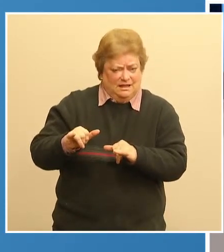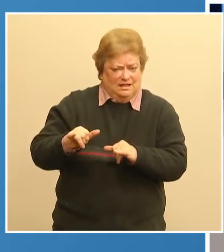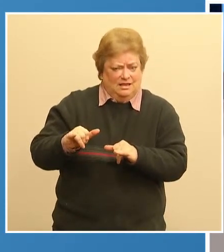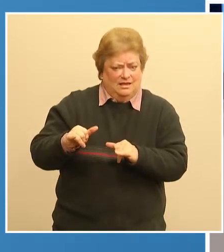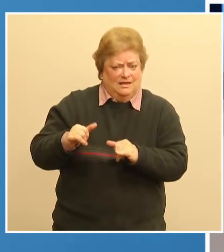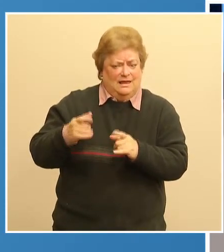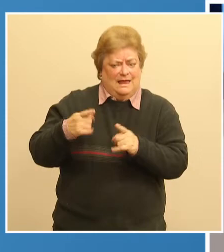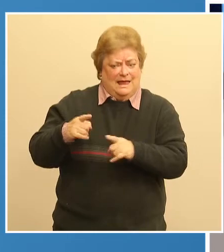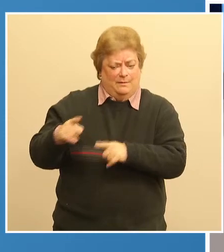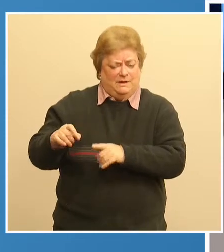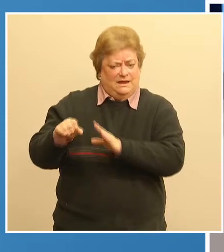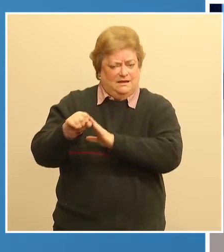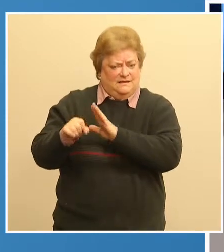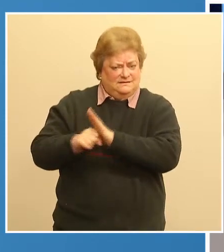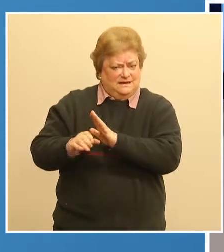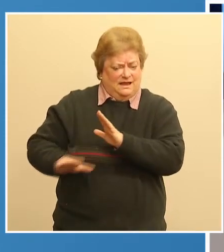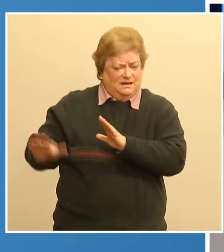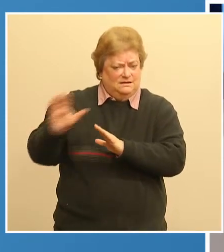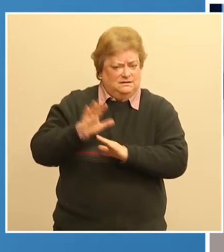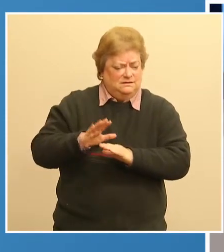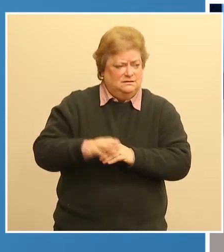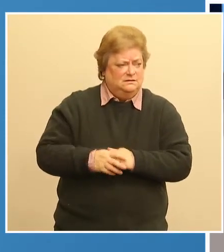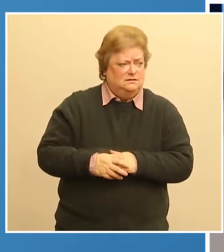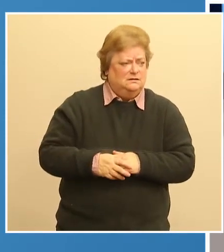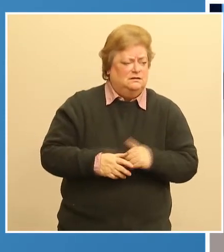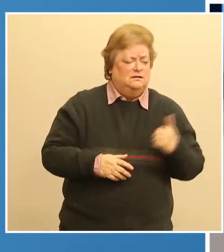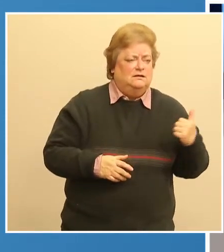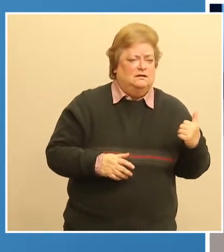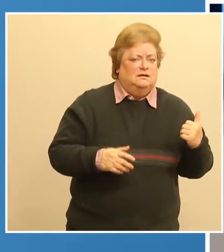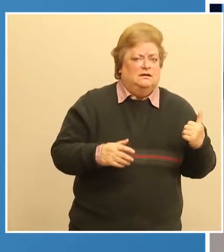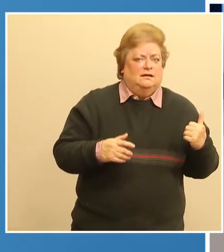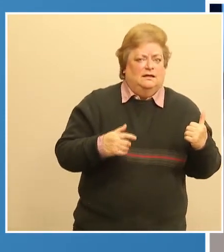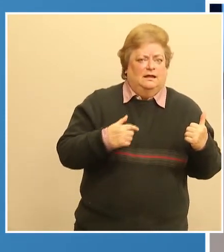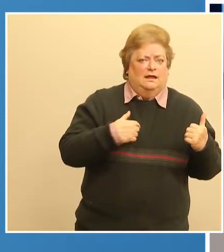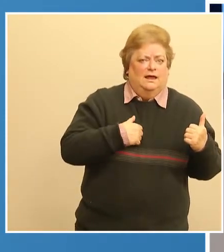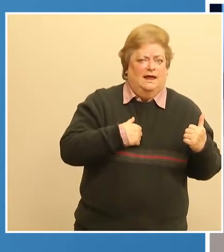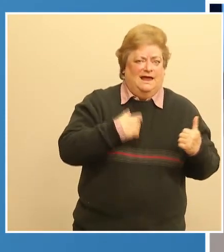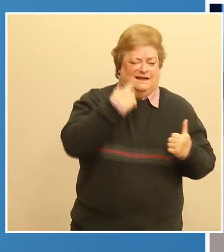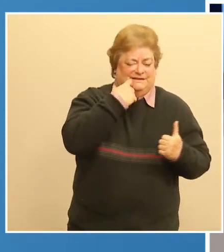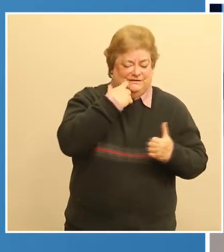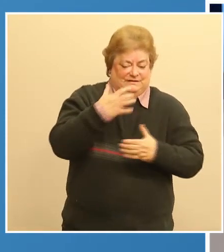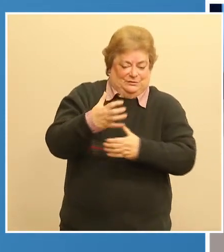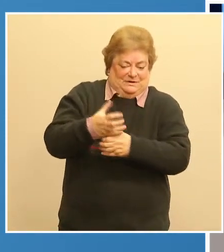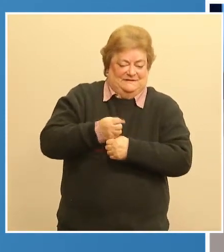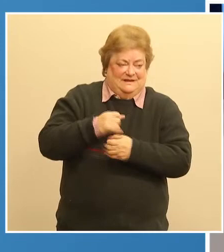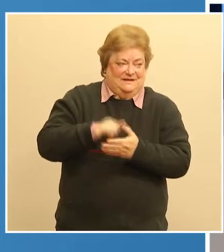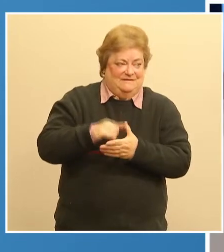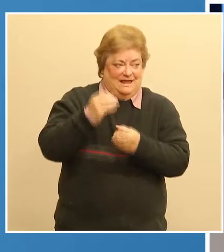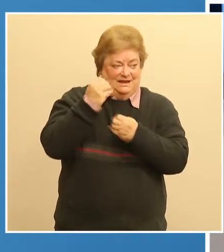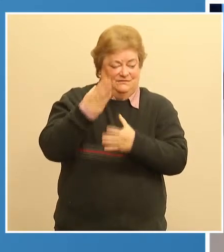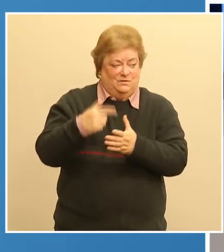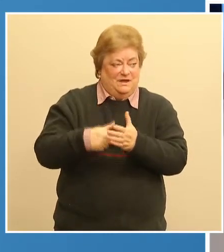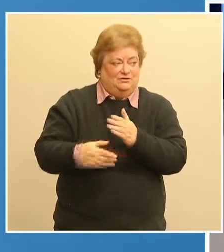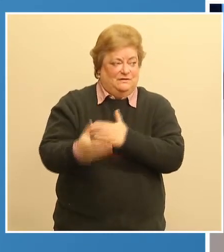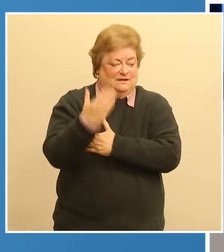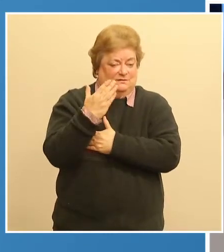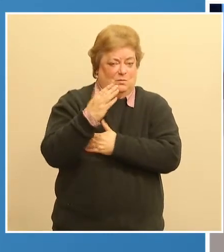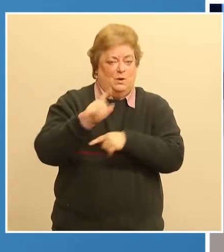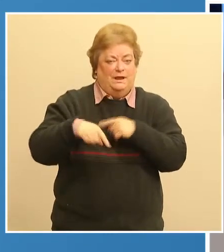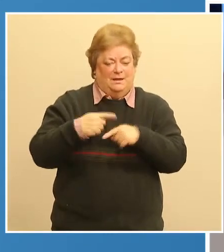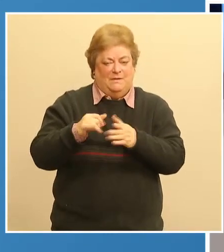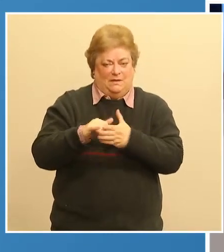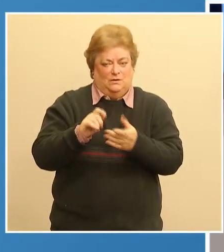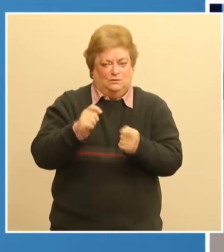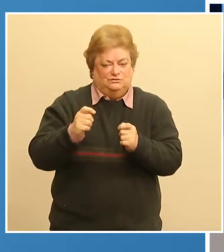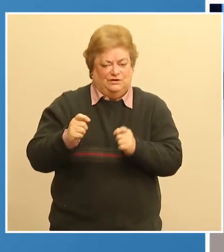with the state's directive? Well, Riley, I just received the information this morning about the